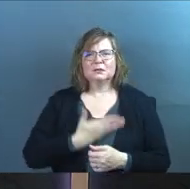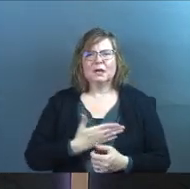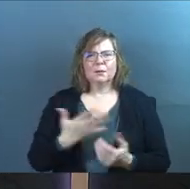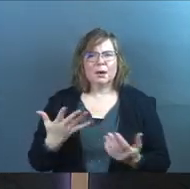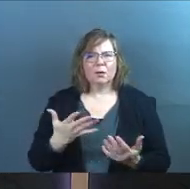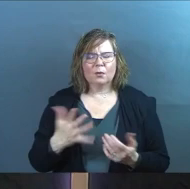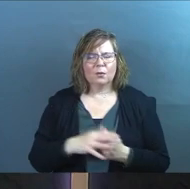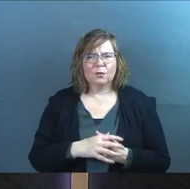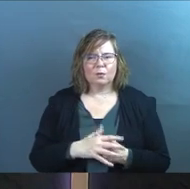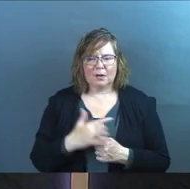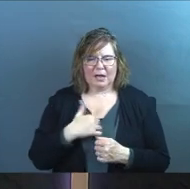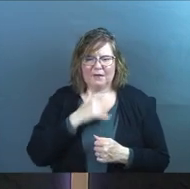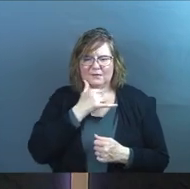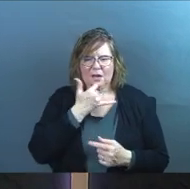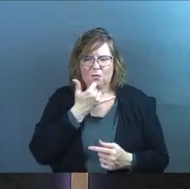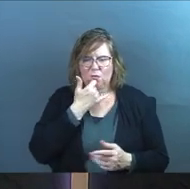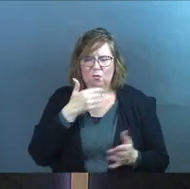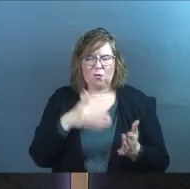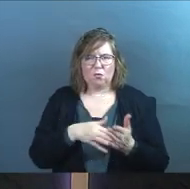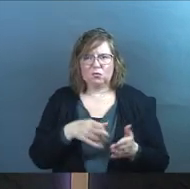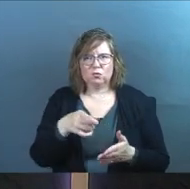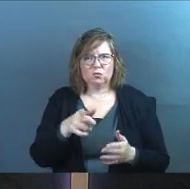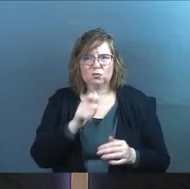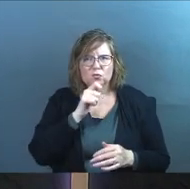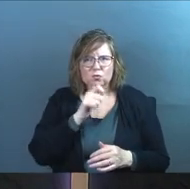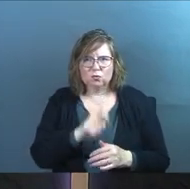about? I've not wronged you.